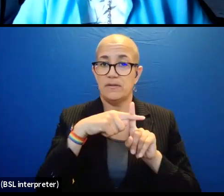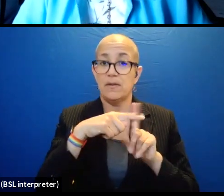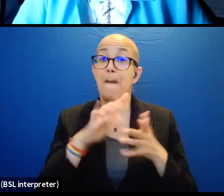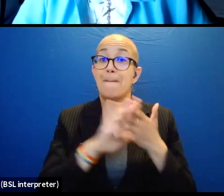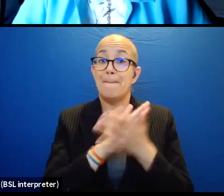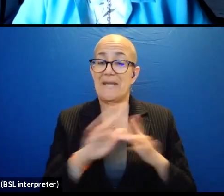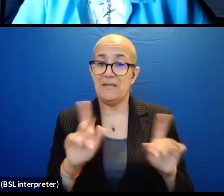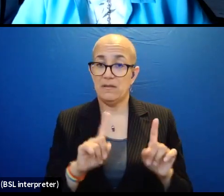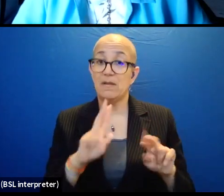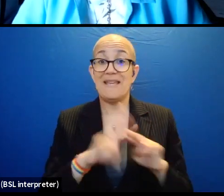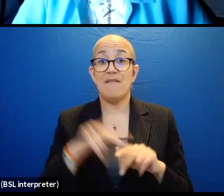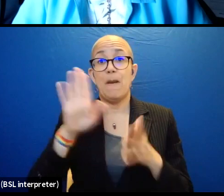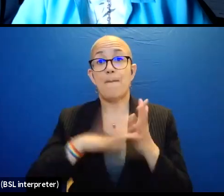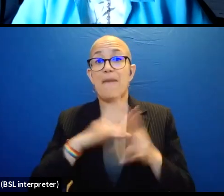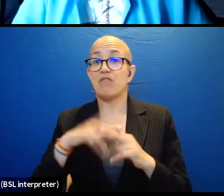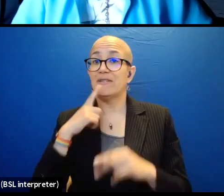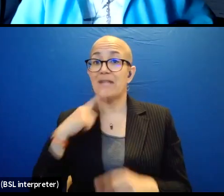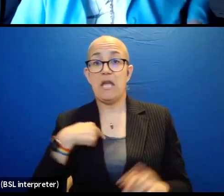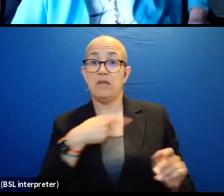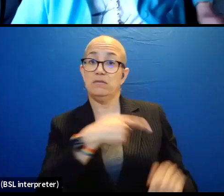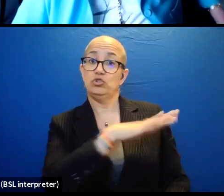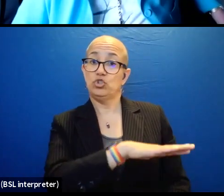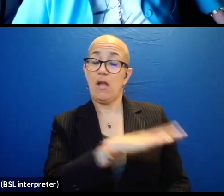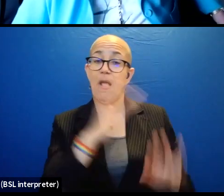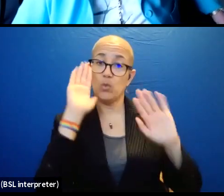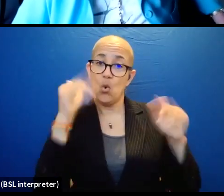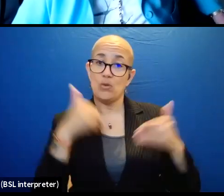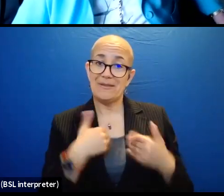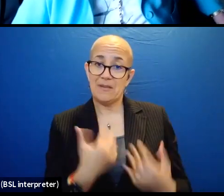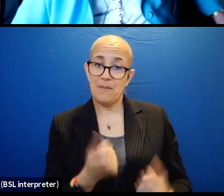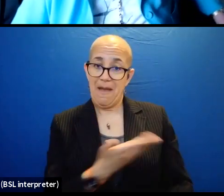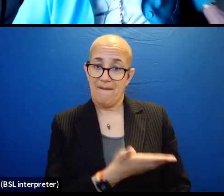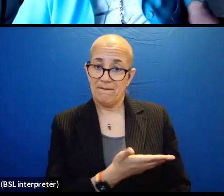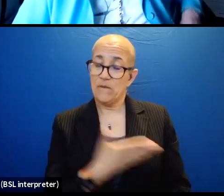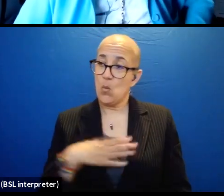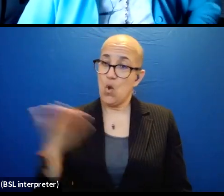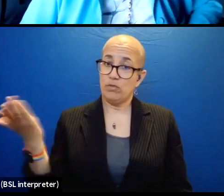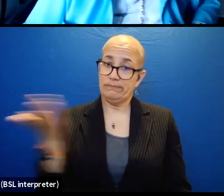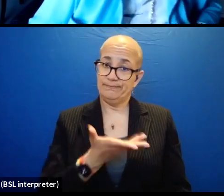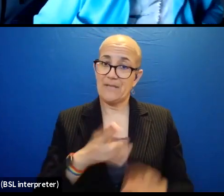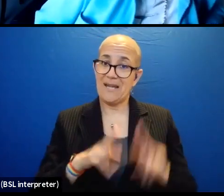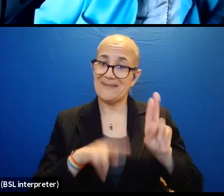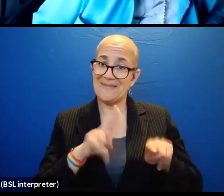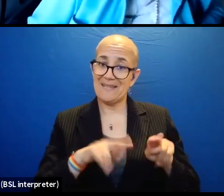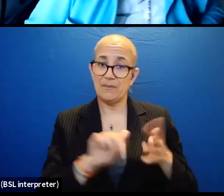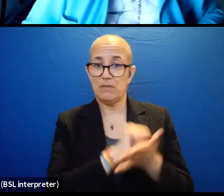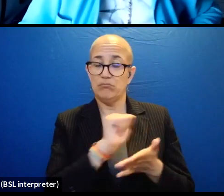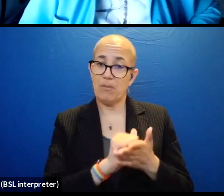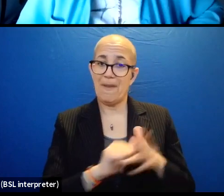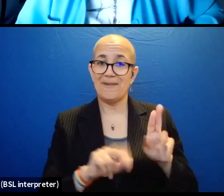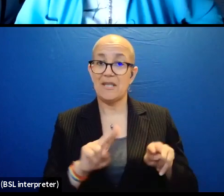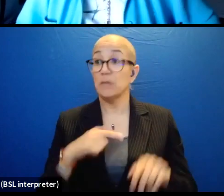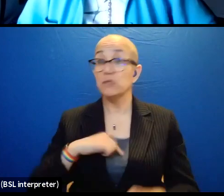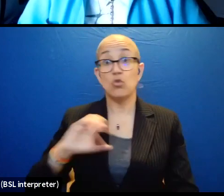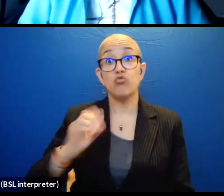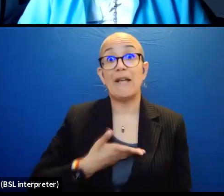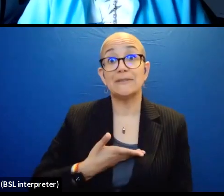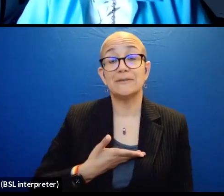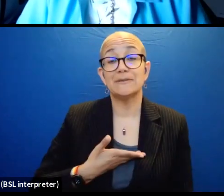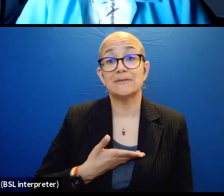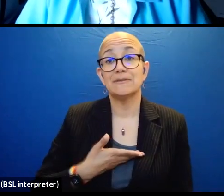a parent comes along and says, my child's autism, we'd like an assessment, please, proper assessment, as is your right under the law.